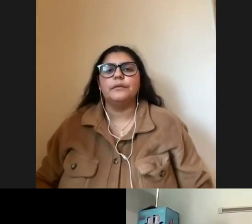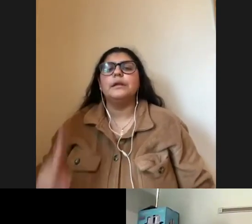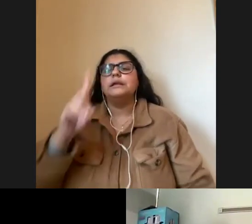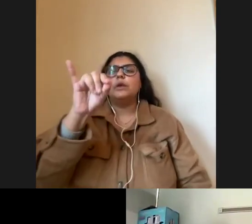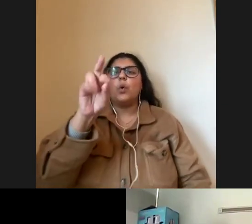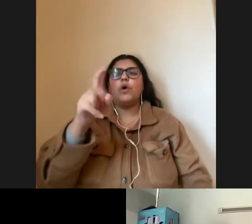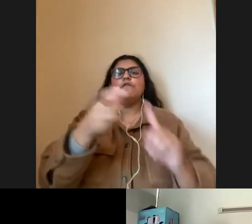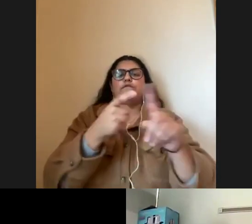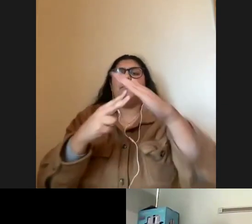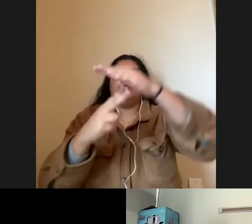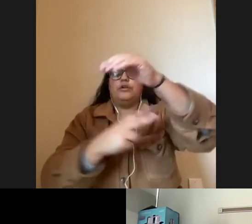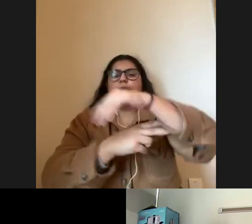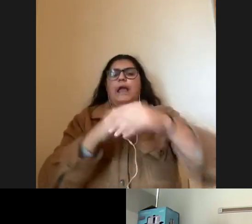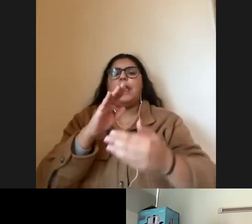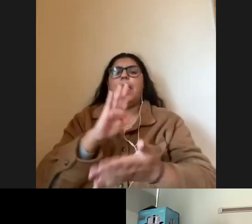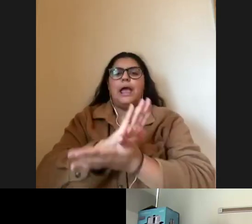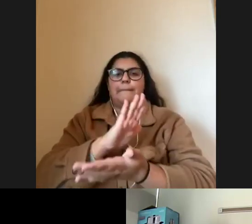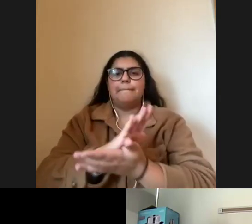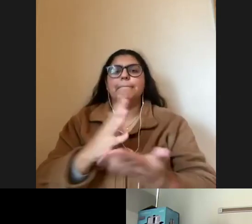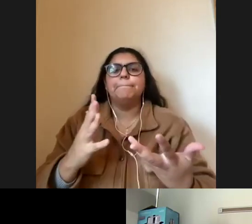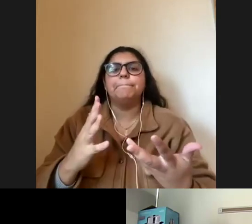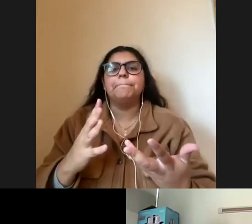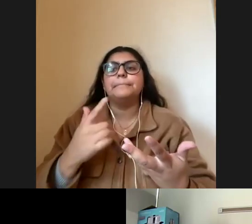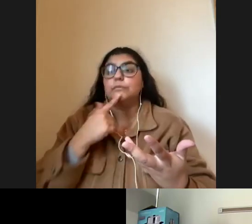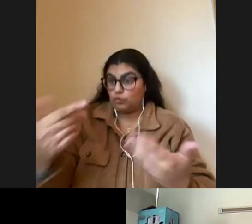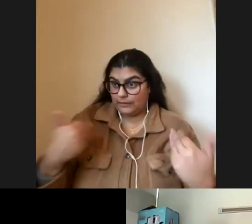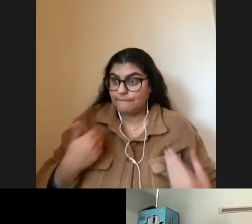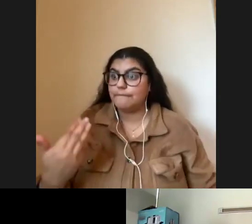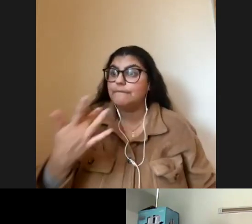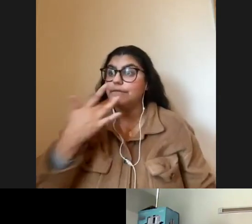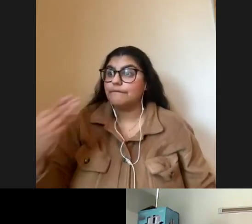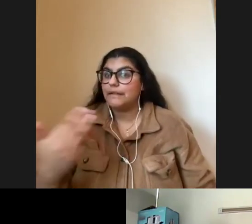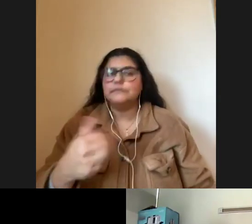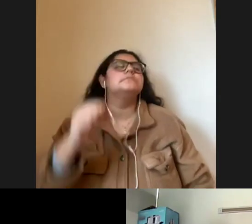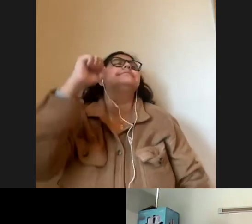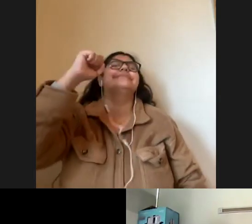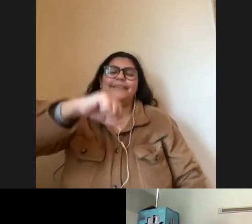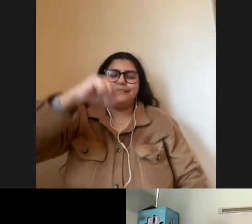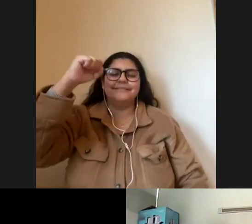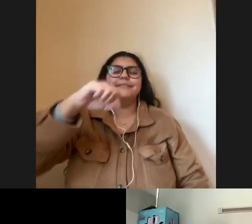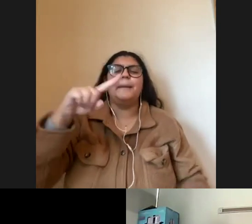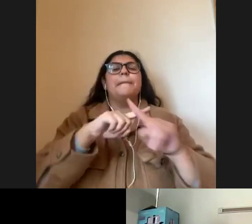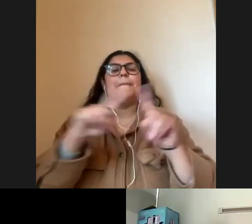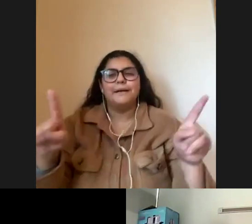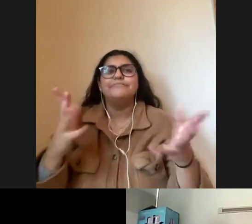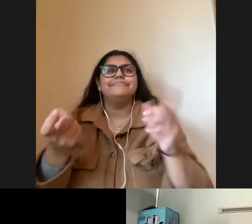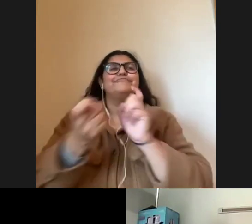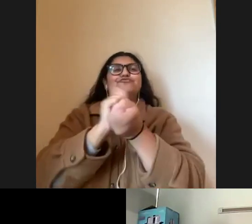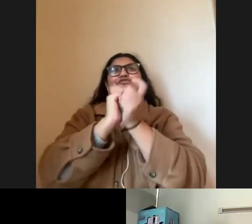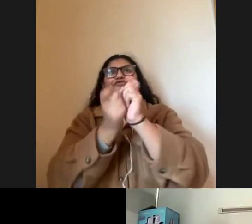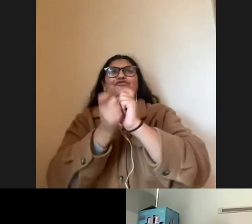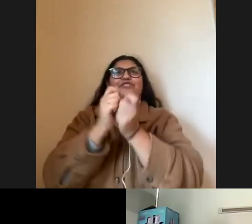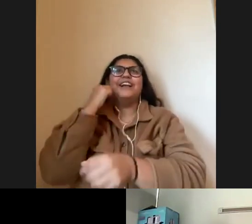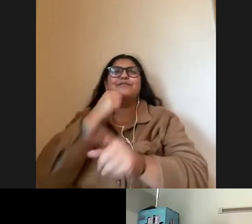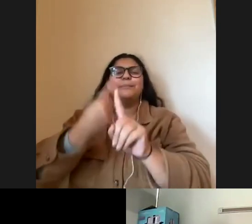Bridge Academy would like to know, do you have a favorite fish? Yeah, but it changes like every month.